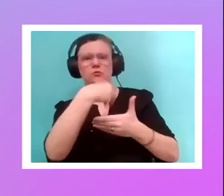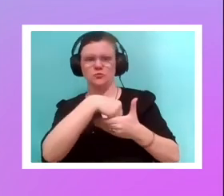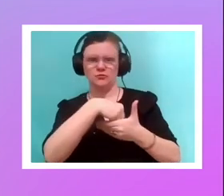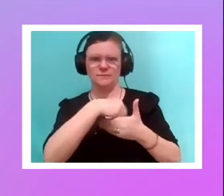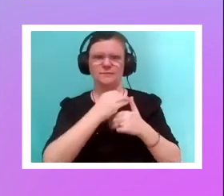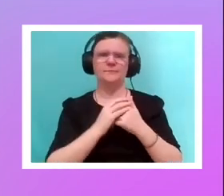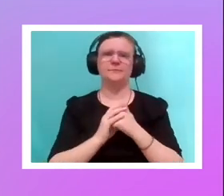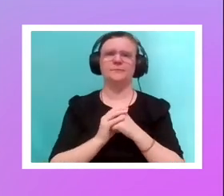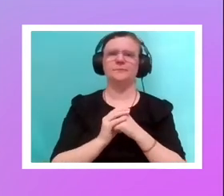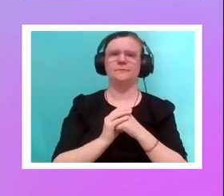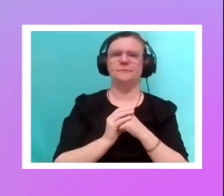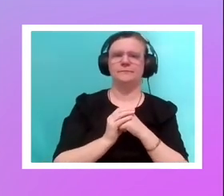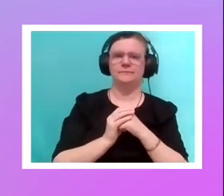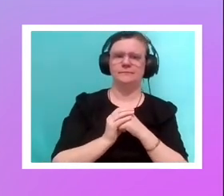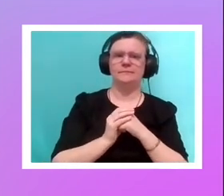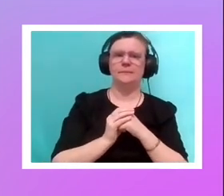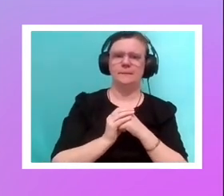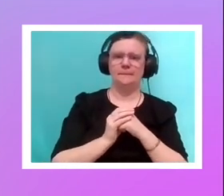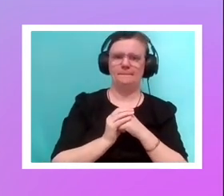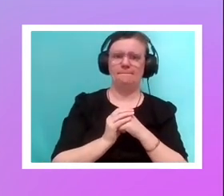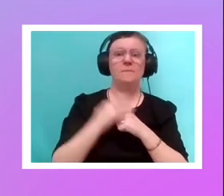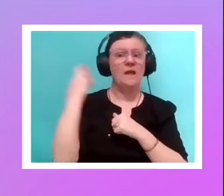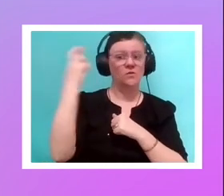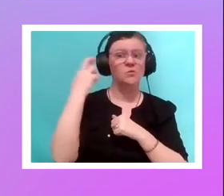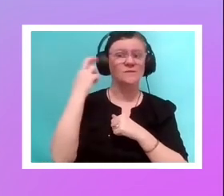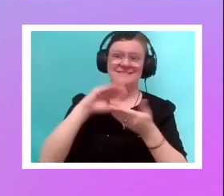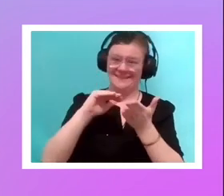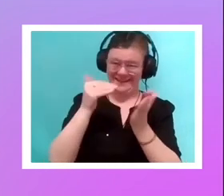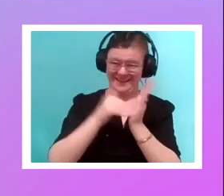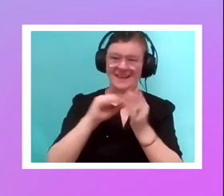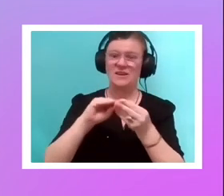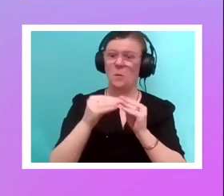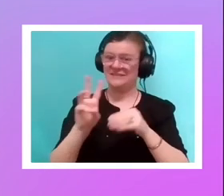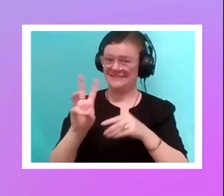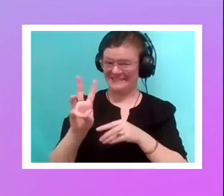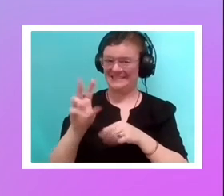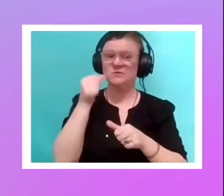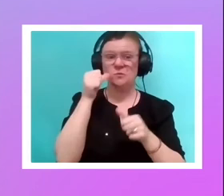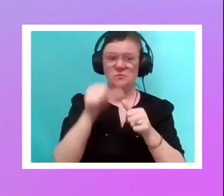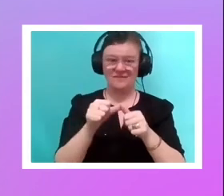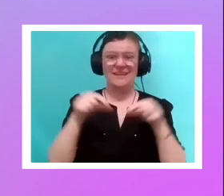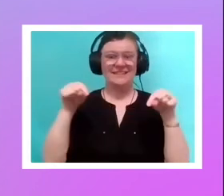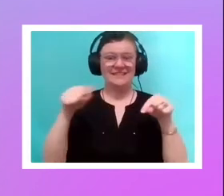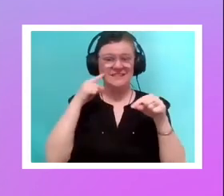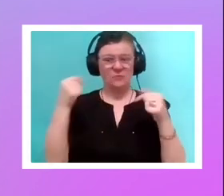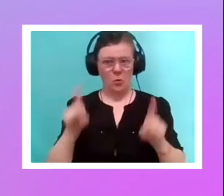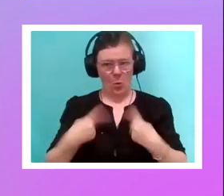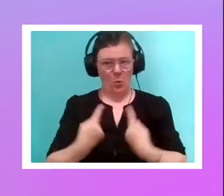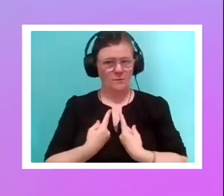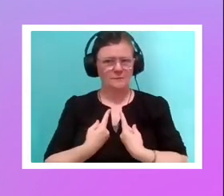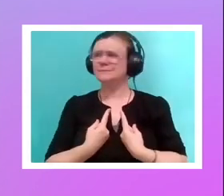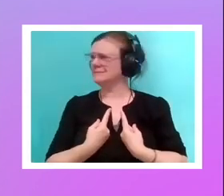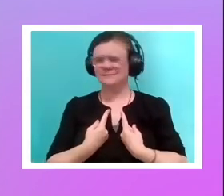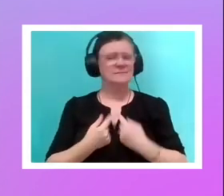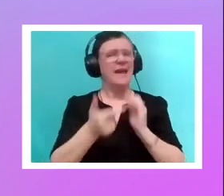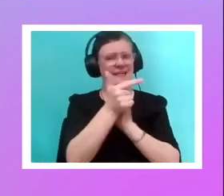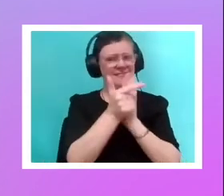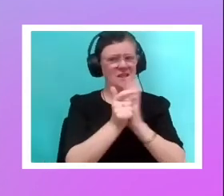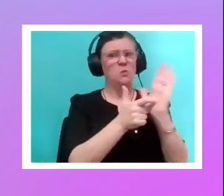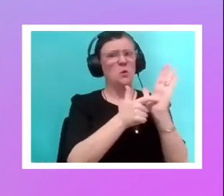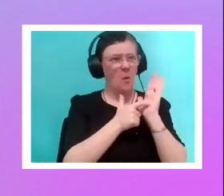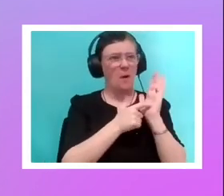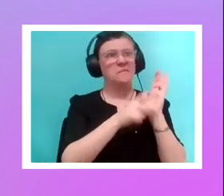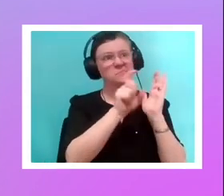And as a reminder, the reasons we do this work at GDS and across Cabinet Office isn't just about meeting legal requirements or